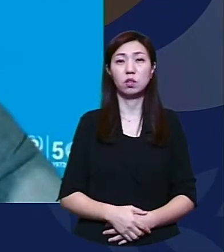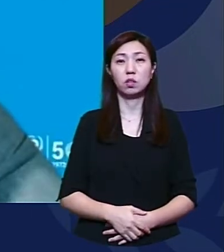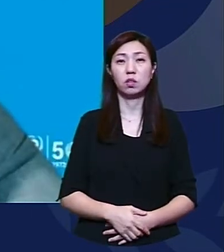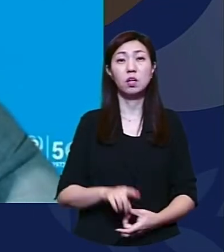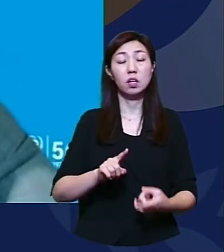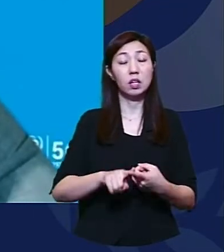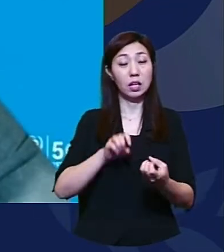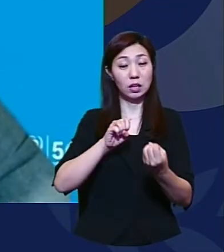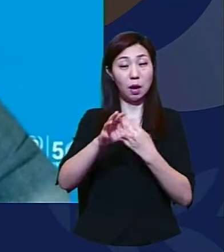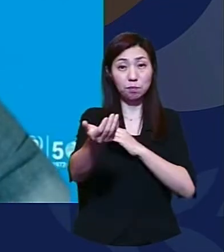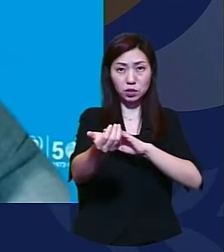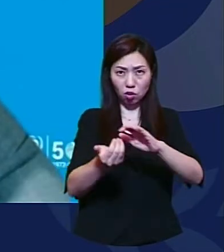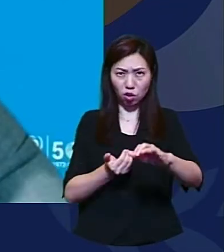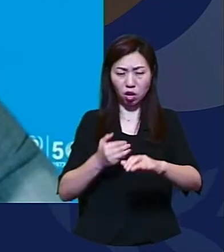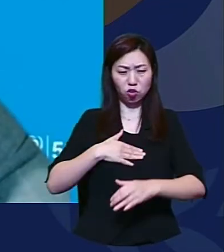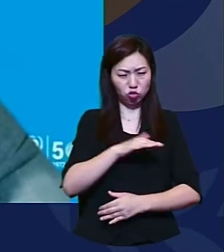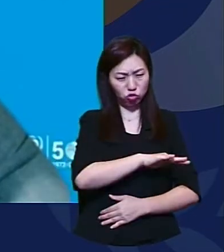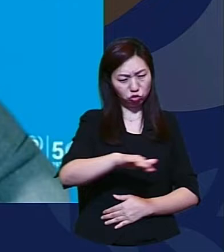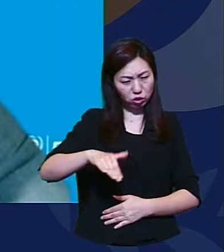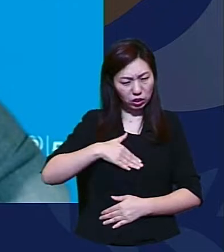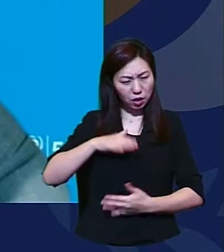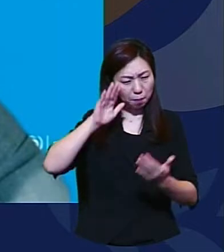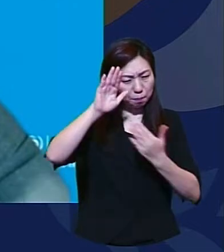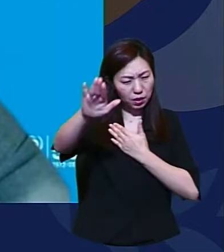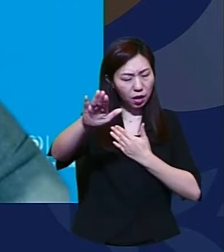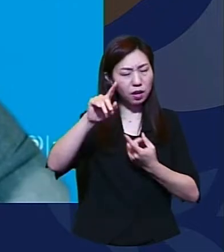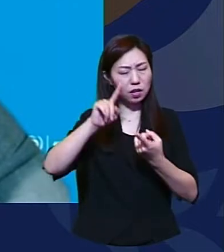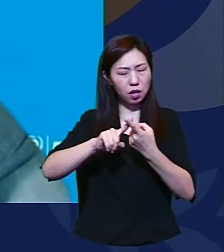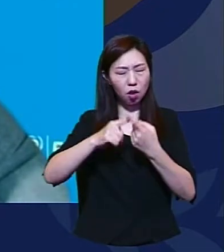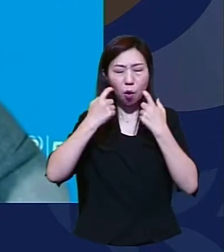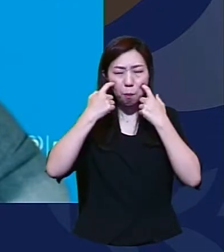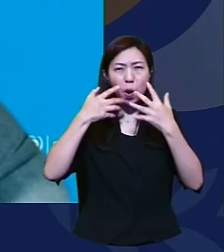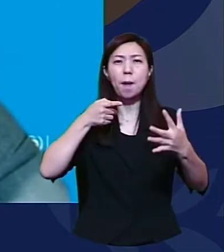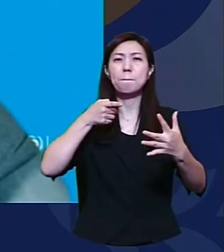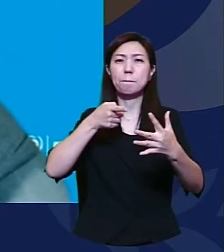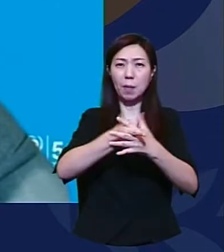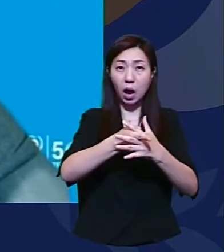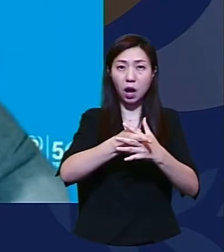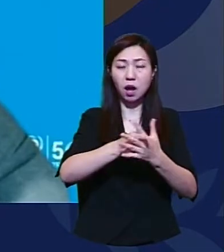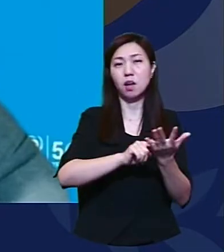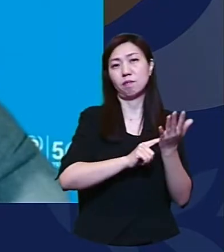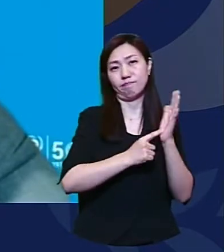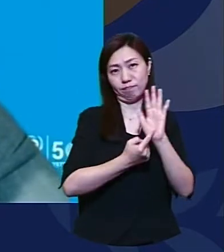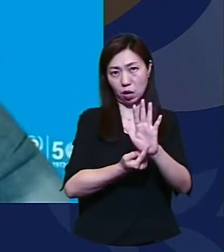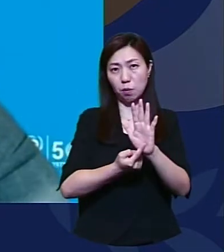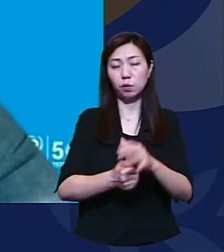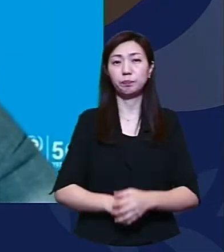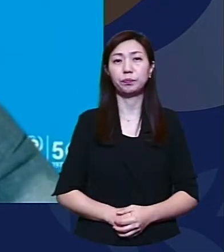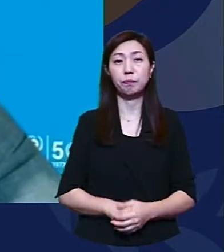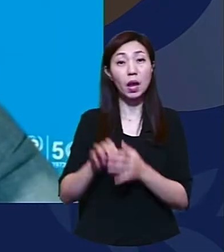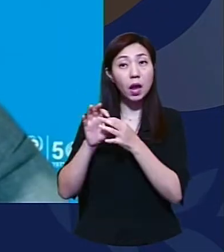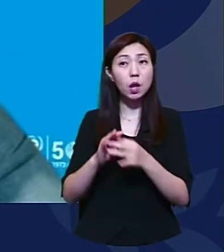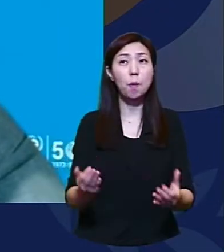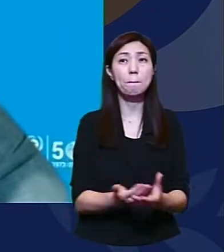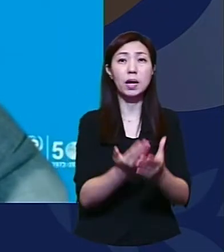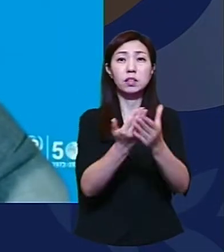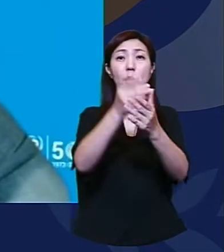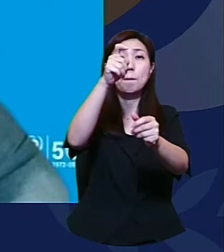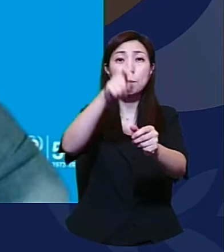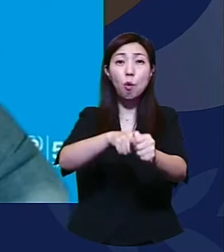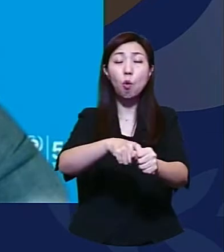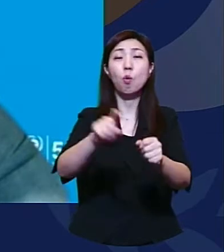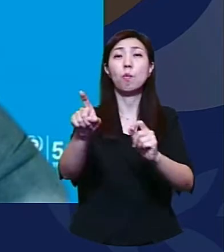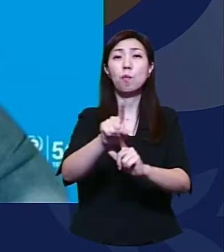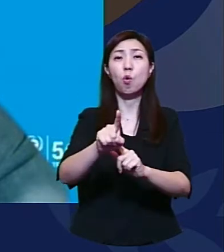to. The Sustainable Development Goals provide us with a map to a bold and beautiful vision of